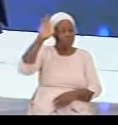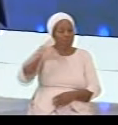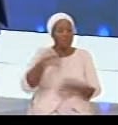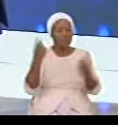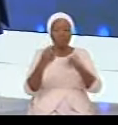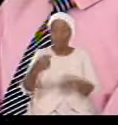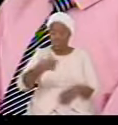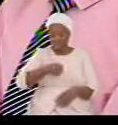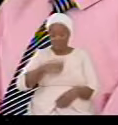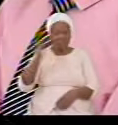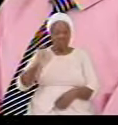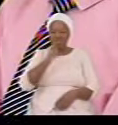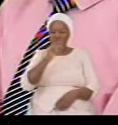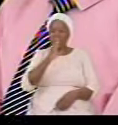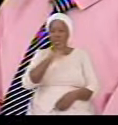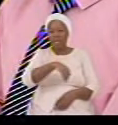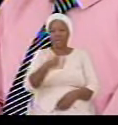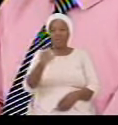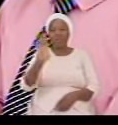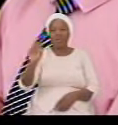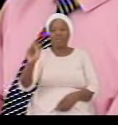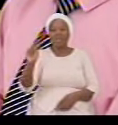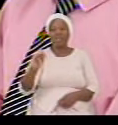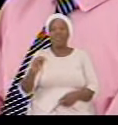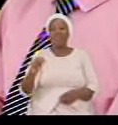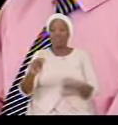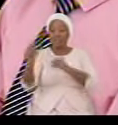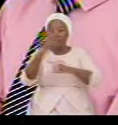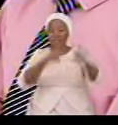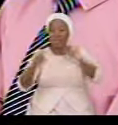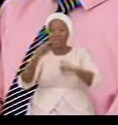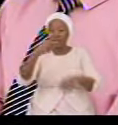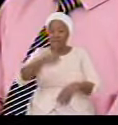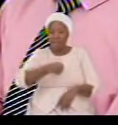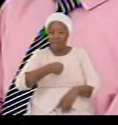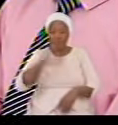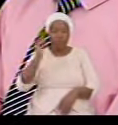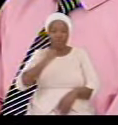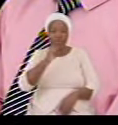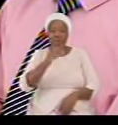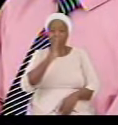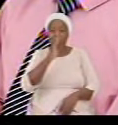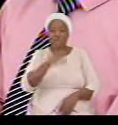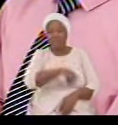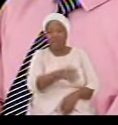be another king. I said, I will not be another king.